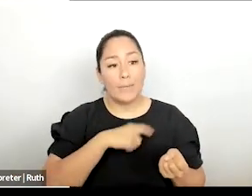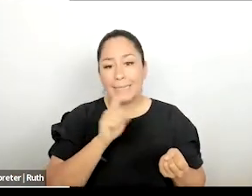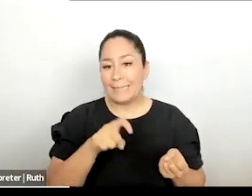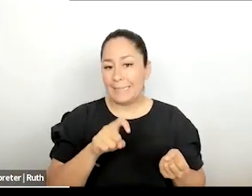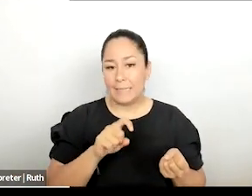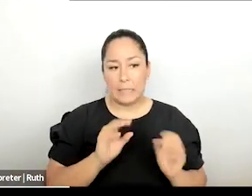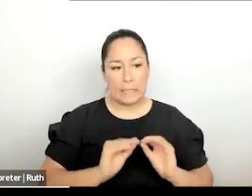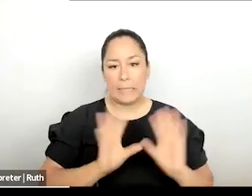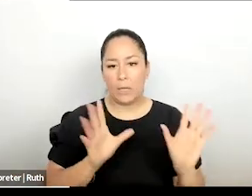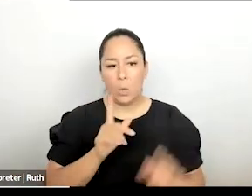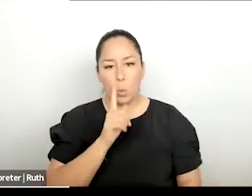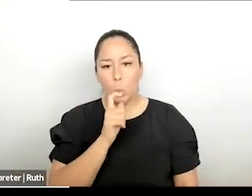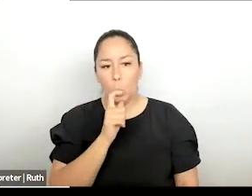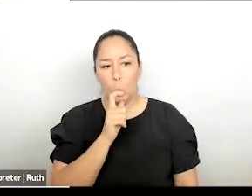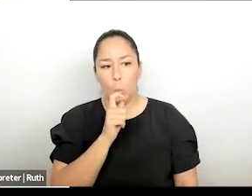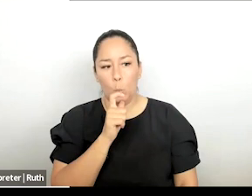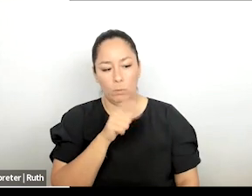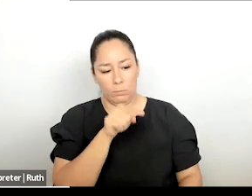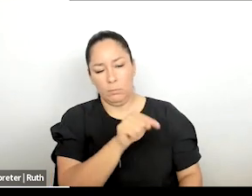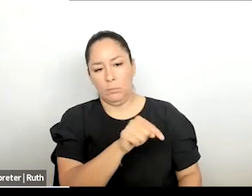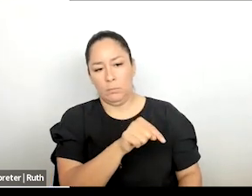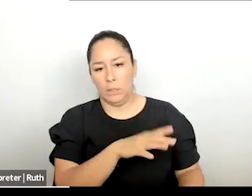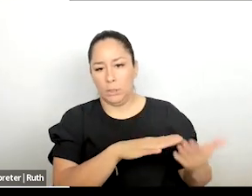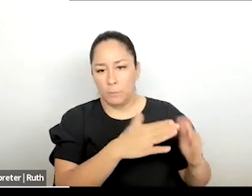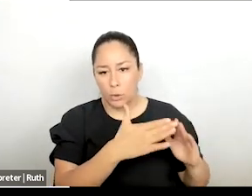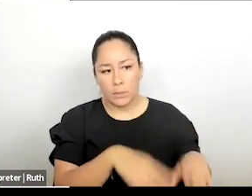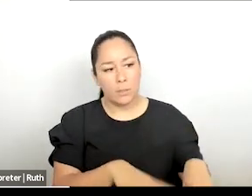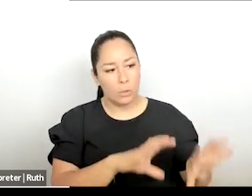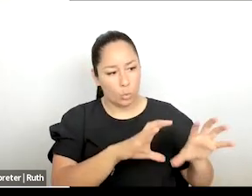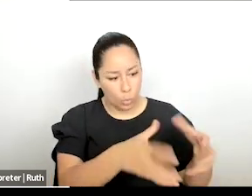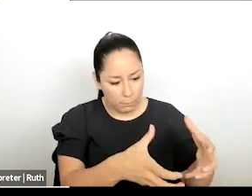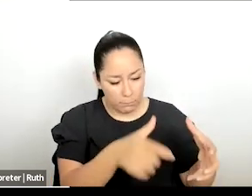clearly who is involved, who and what is your relationship to the